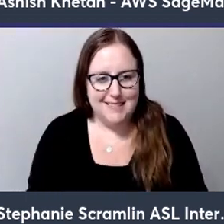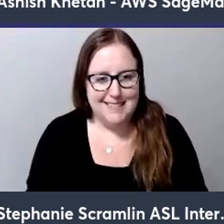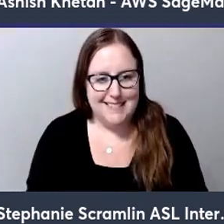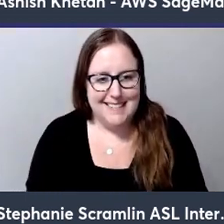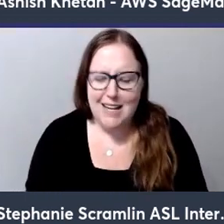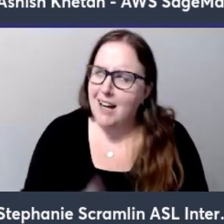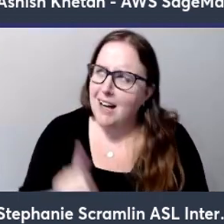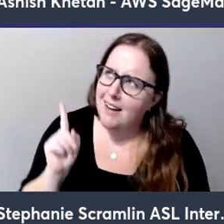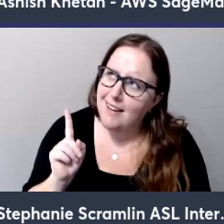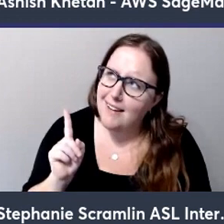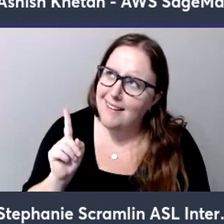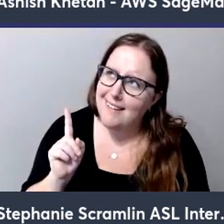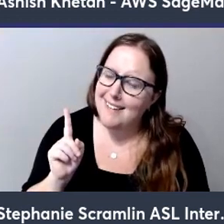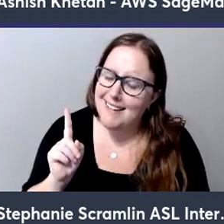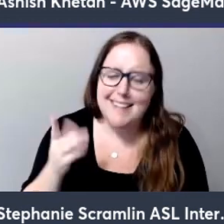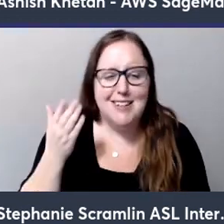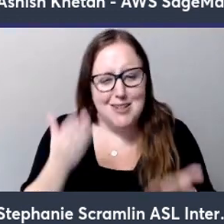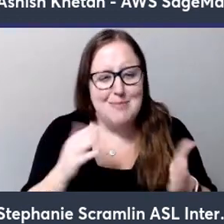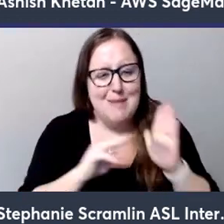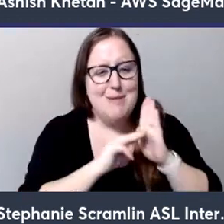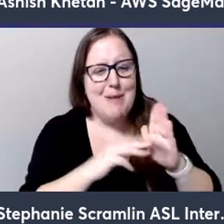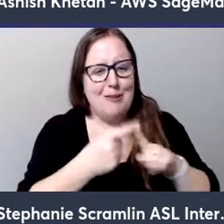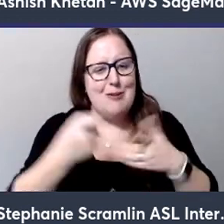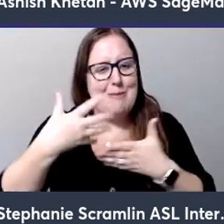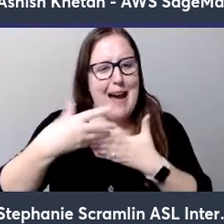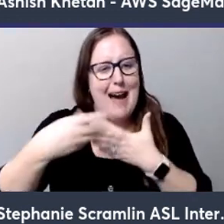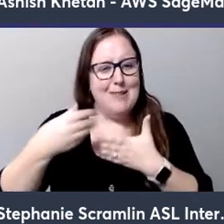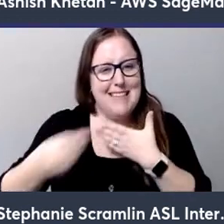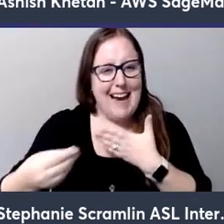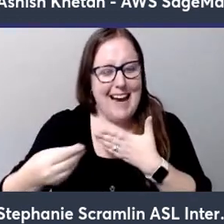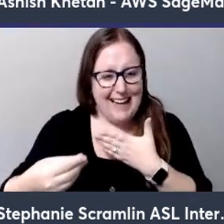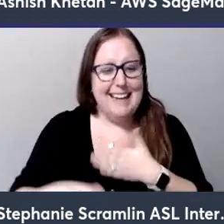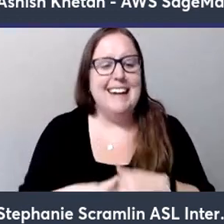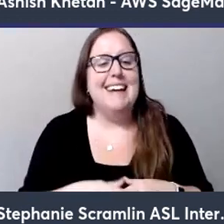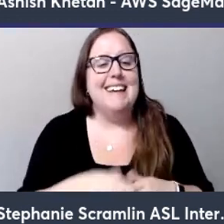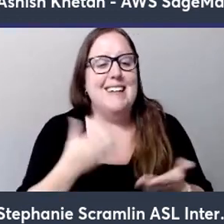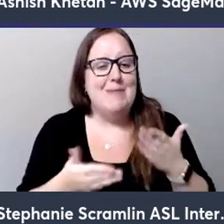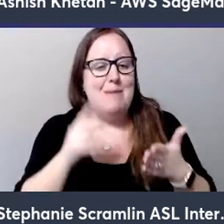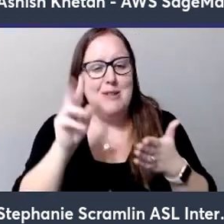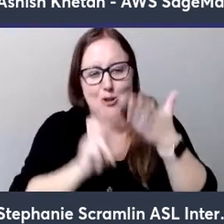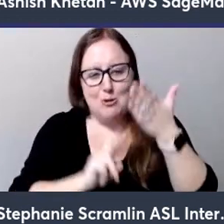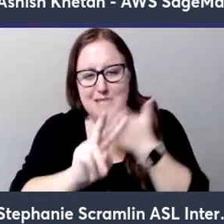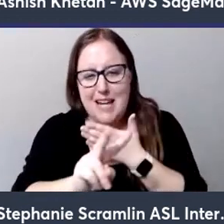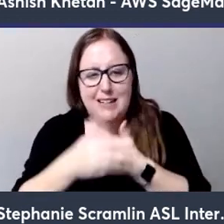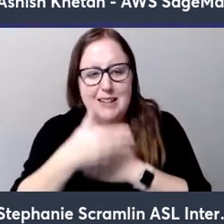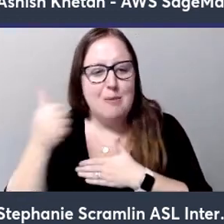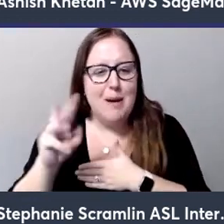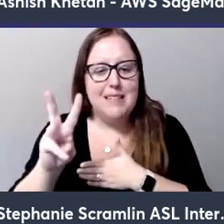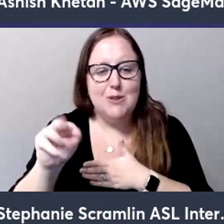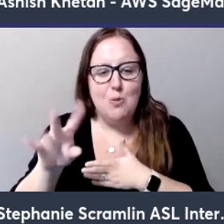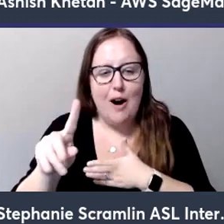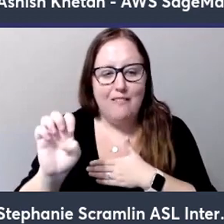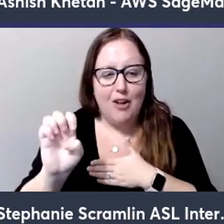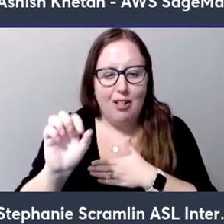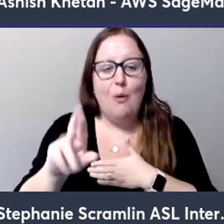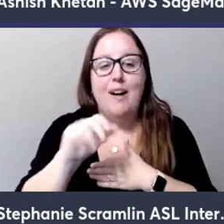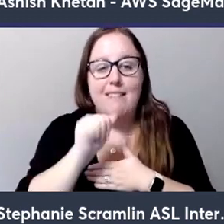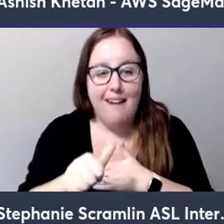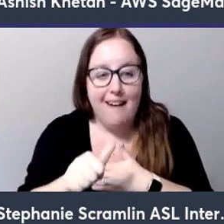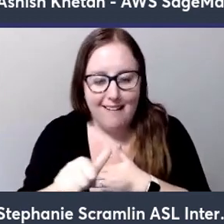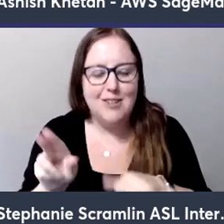You can bring in your model from outside. You can pull a model to predict your best waffle or not using